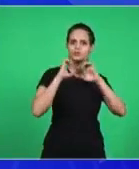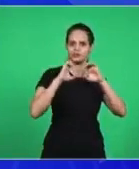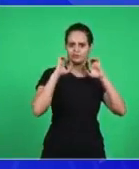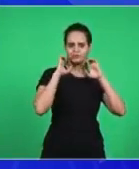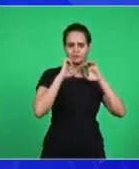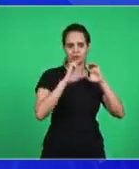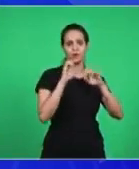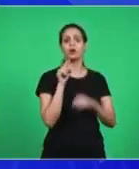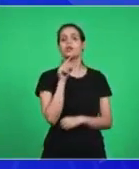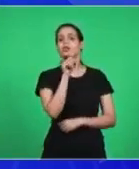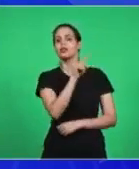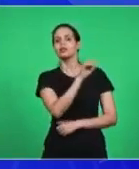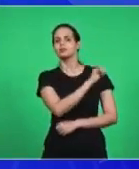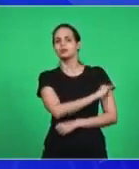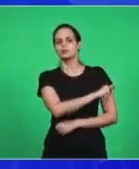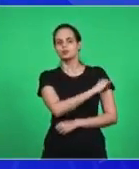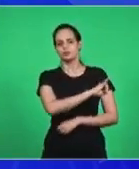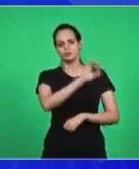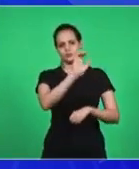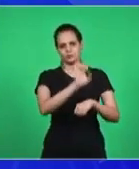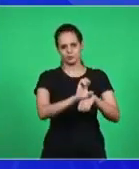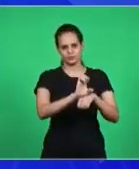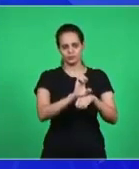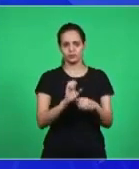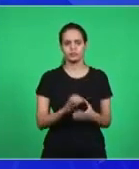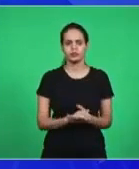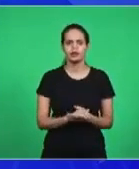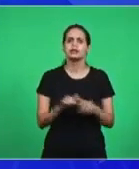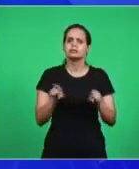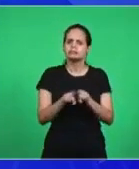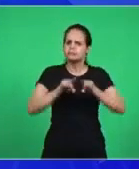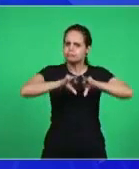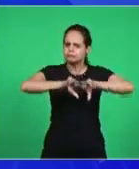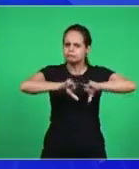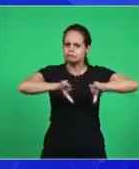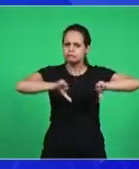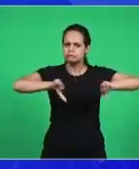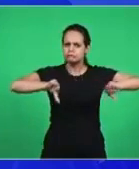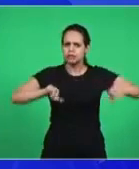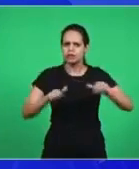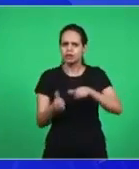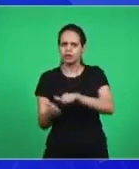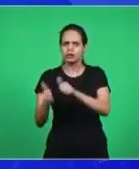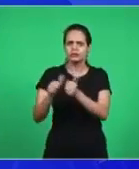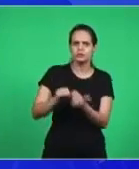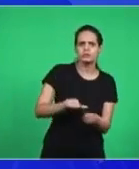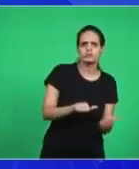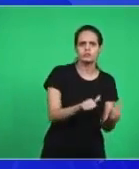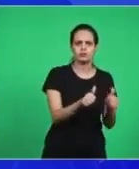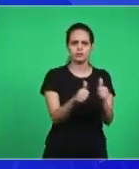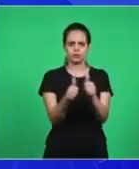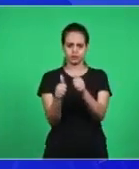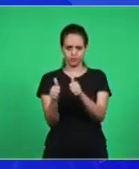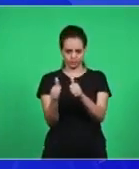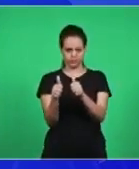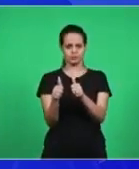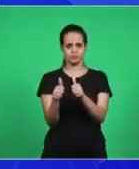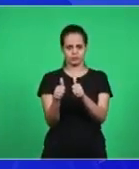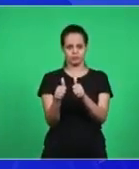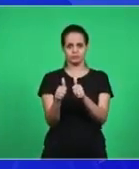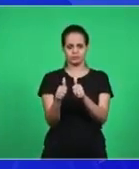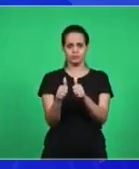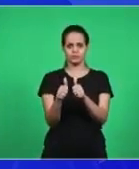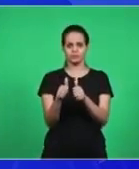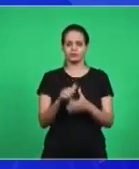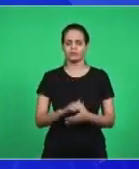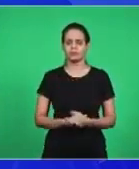Redonda in the state of Rio de Janeiro in Brazil. And also there were many baptisms that took place throughout the last few